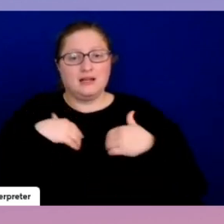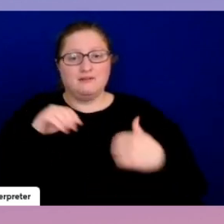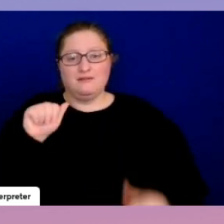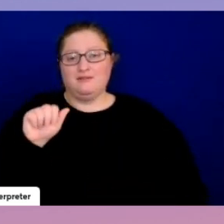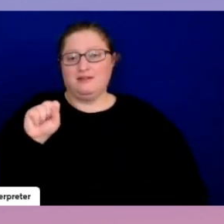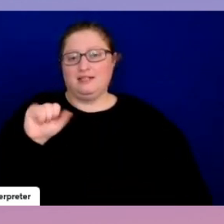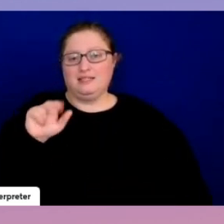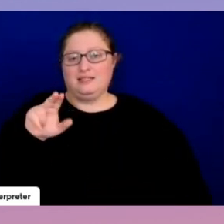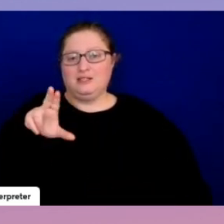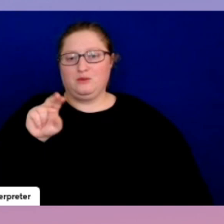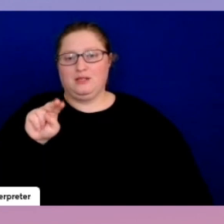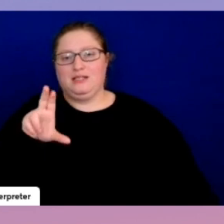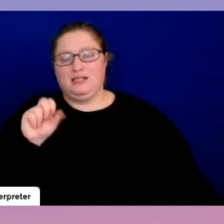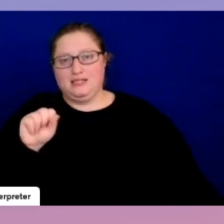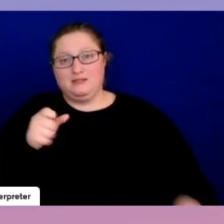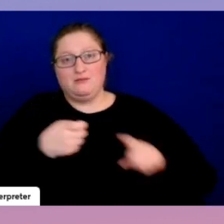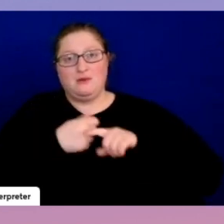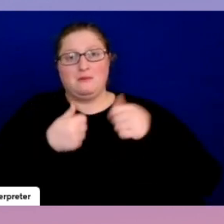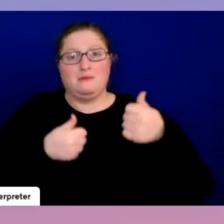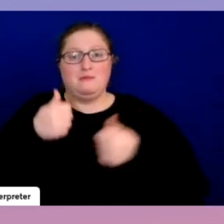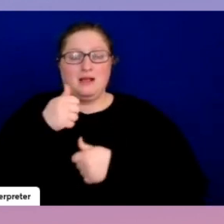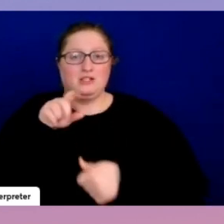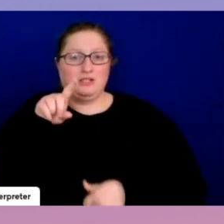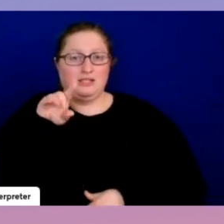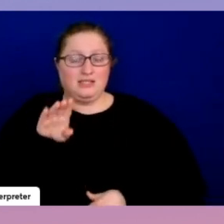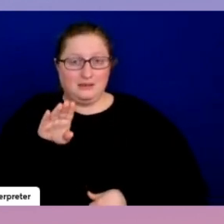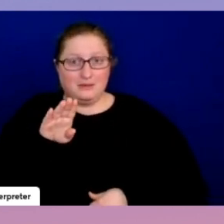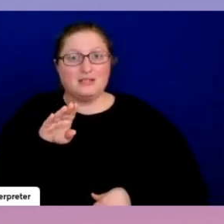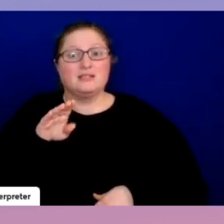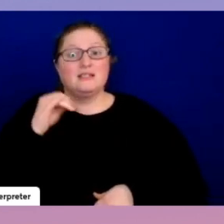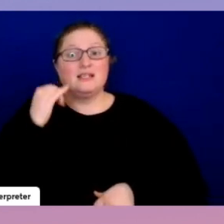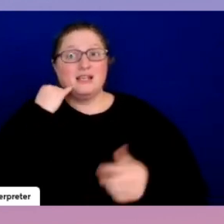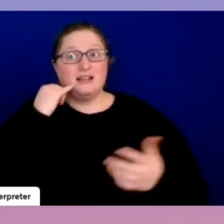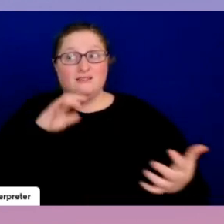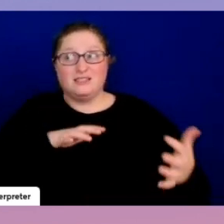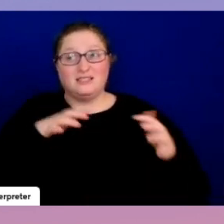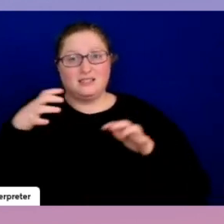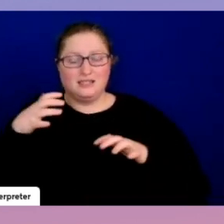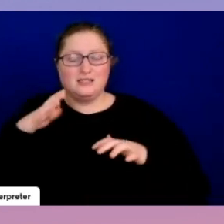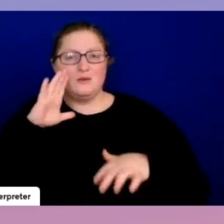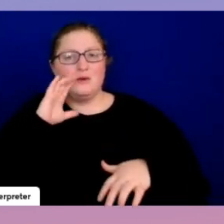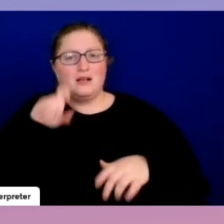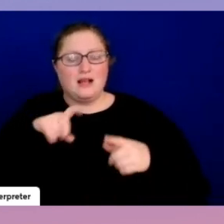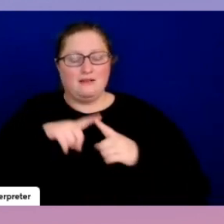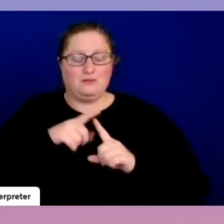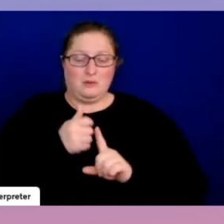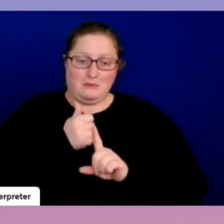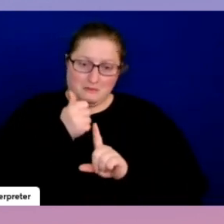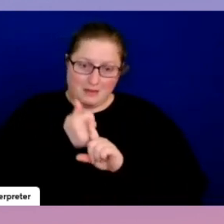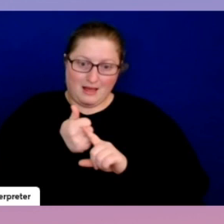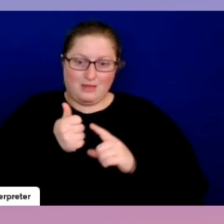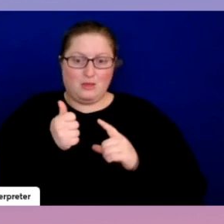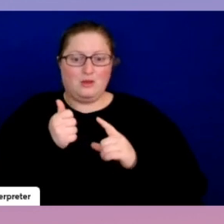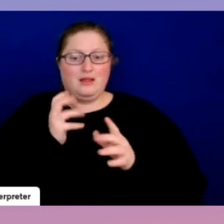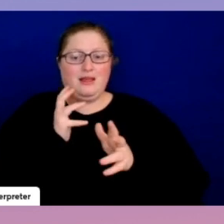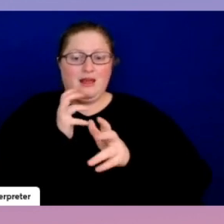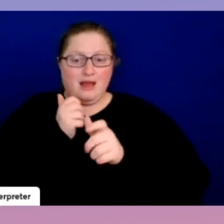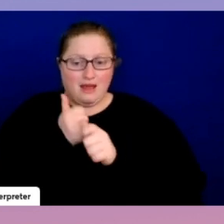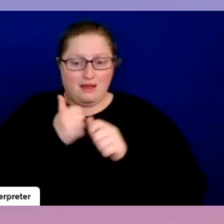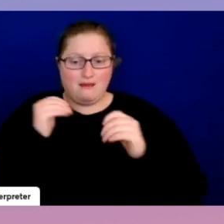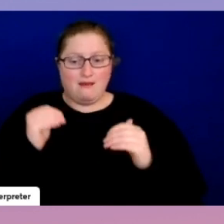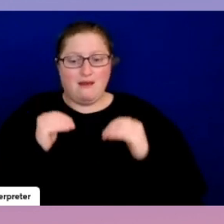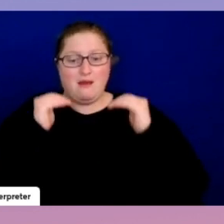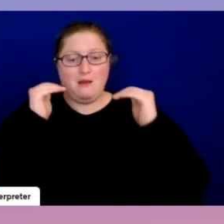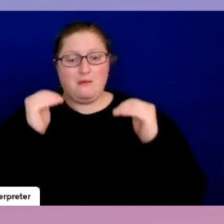from the master database instance, in case of a disaster, we would have to manually upgrade the cross-region read replica to primary